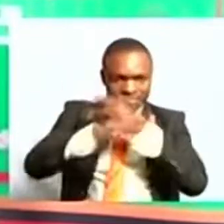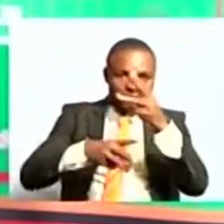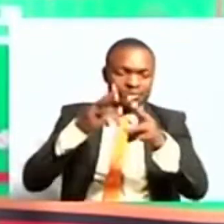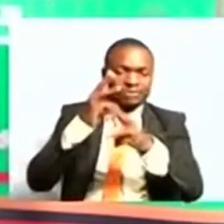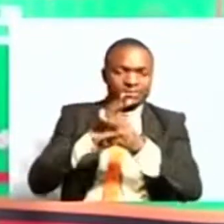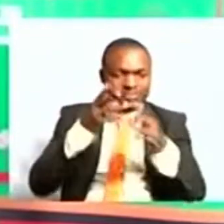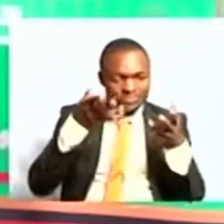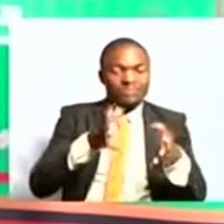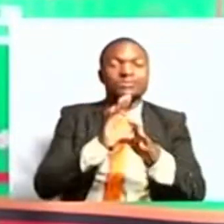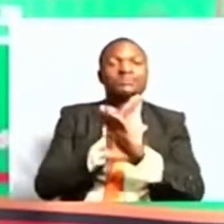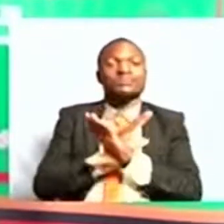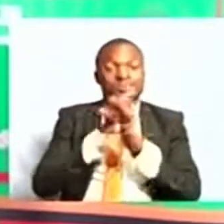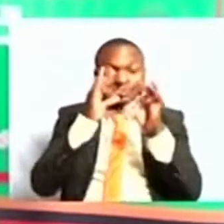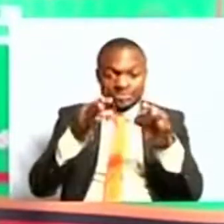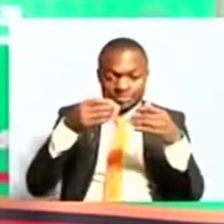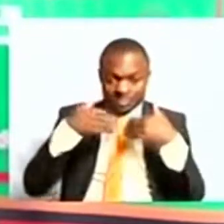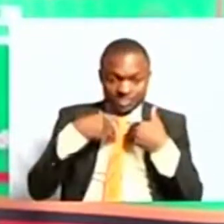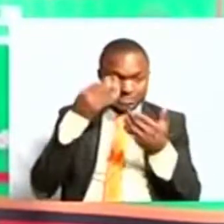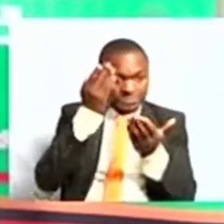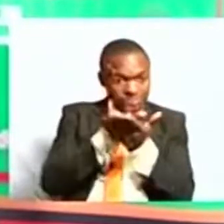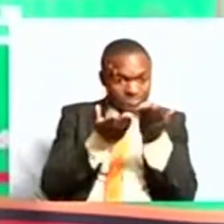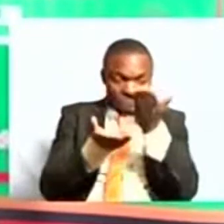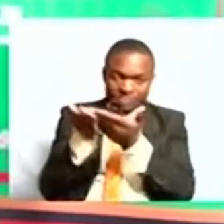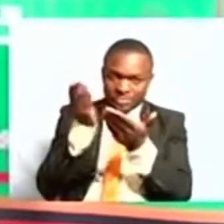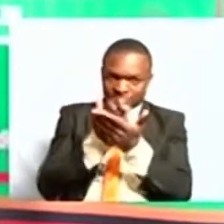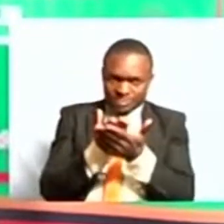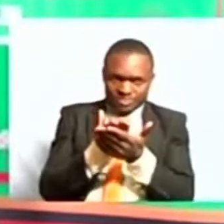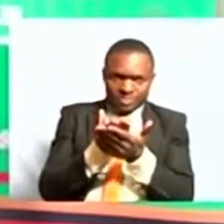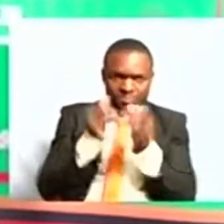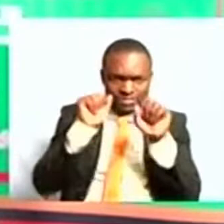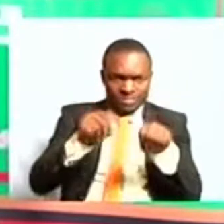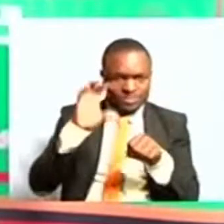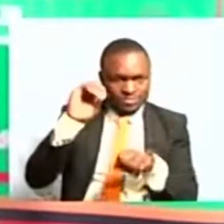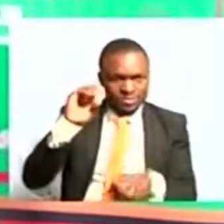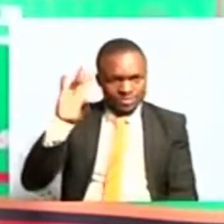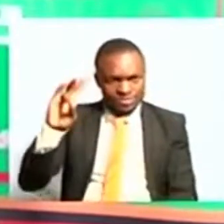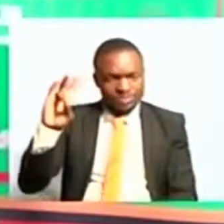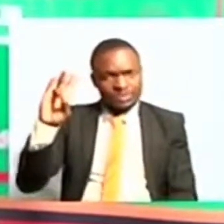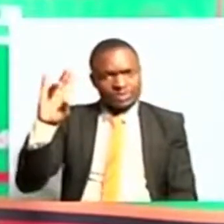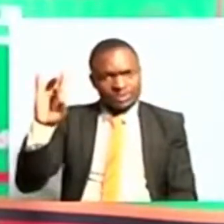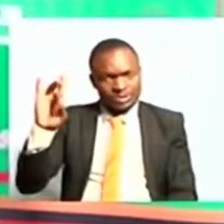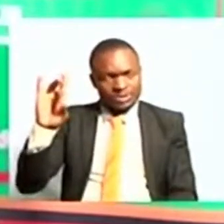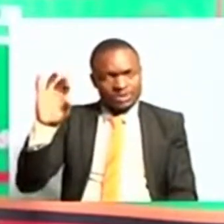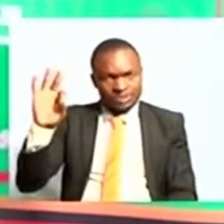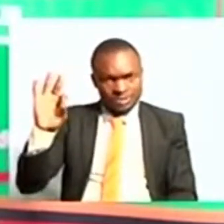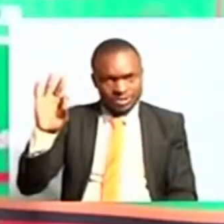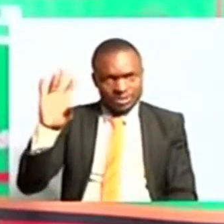in Zambia. If you have a contribution to make, our text line is 0978